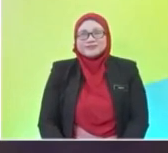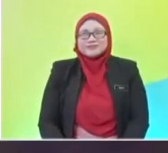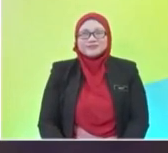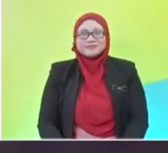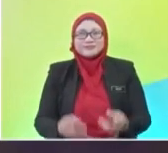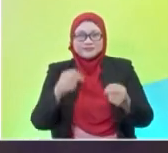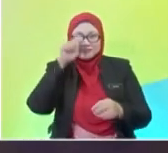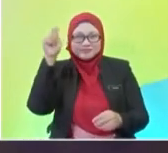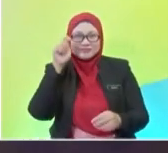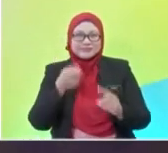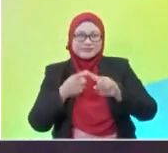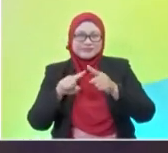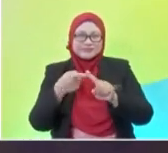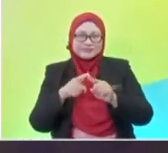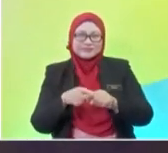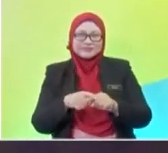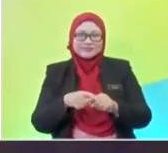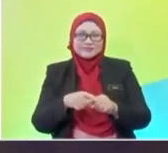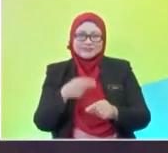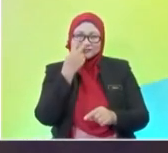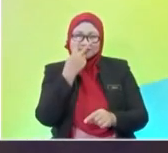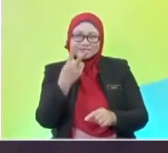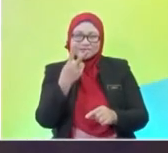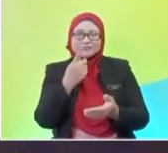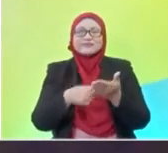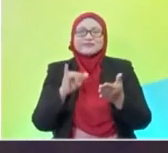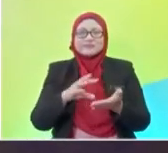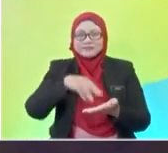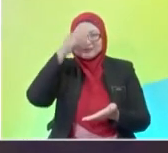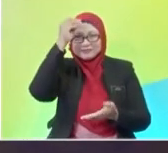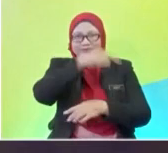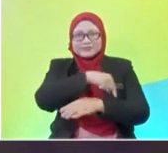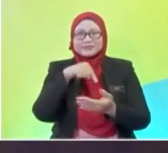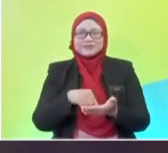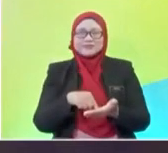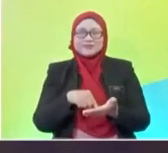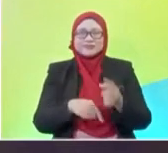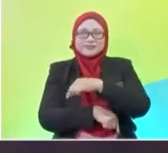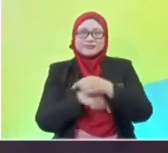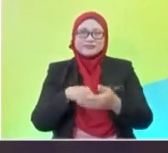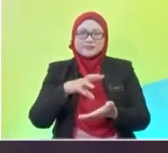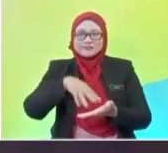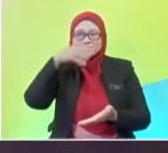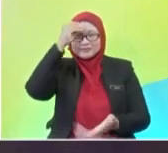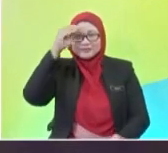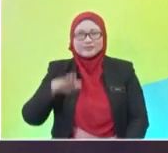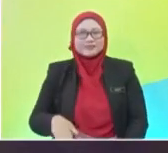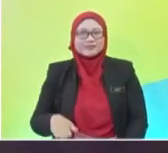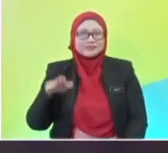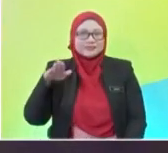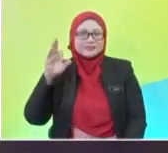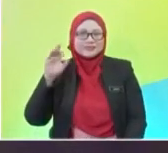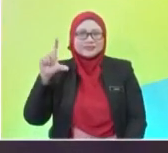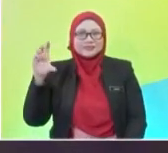and my friends are watching at home as well. They want to know, what are we going to learn today, teacher? Today, we are going to learn about flood.